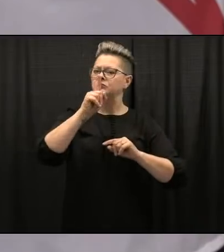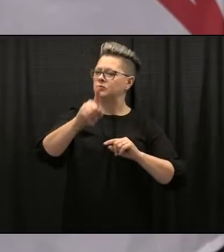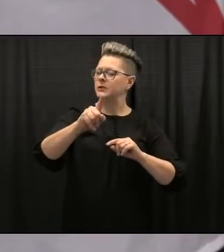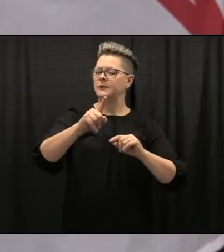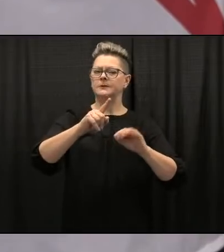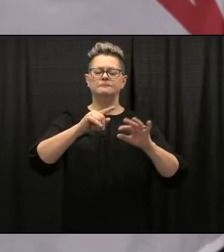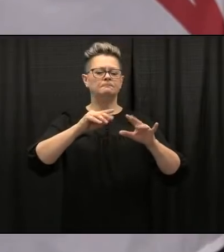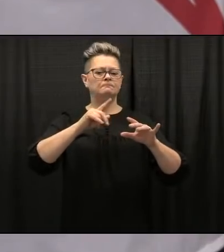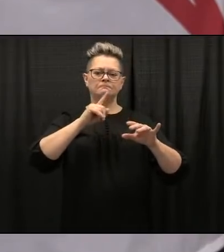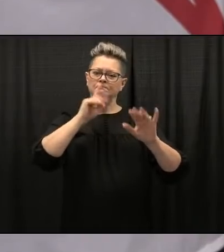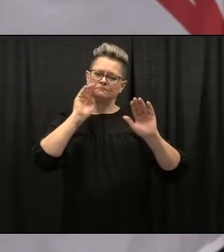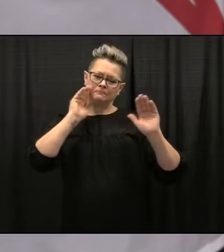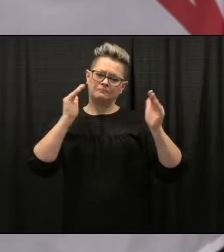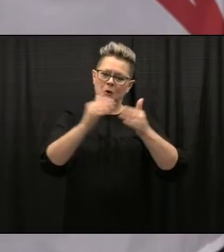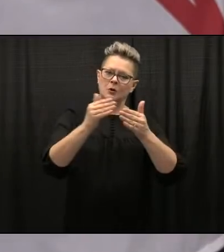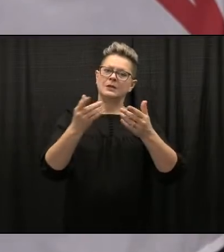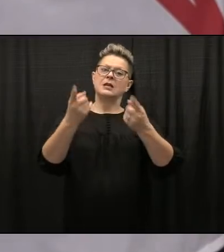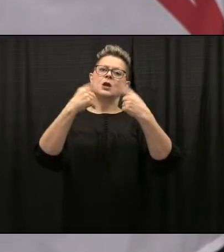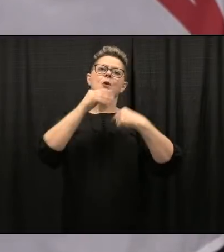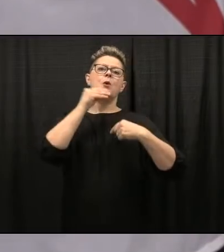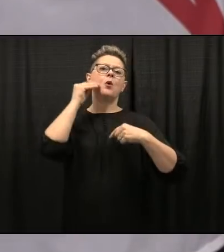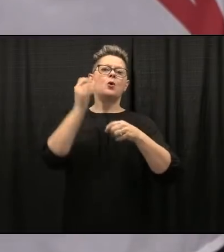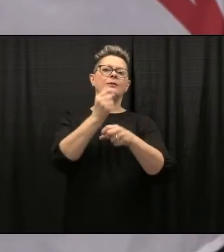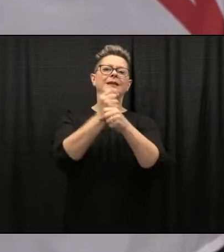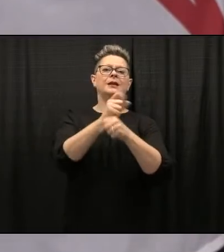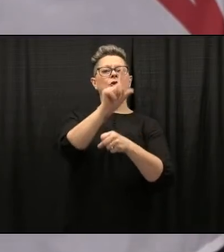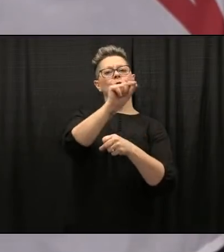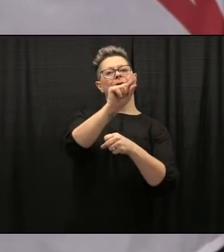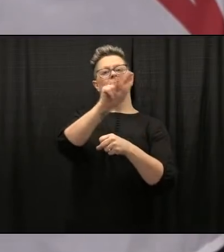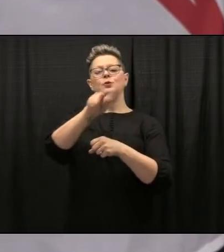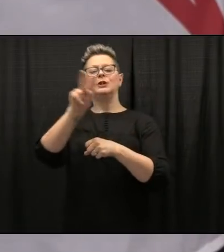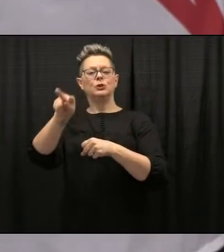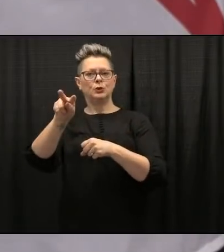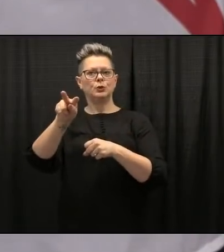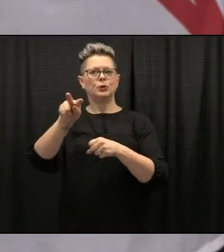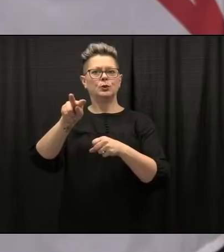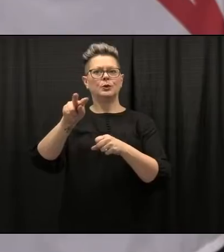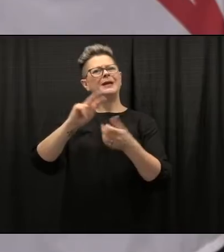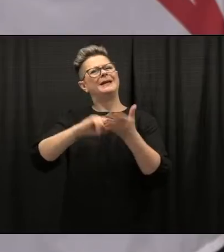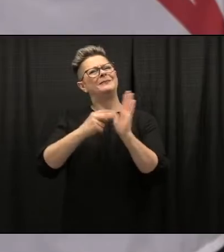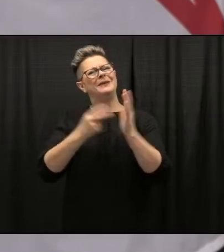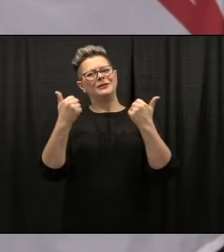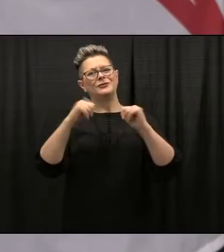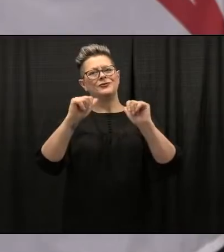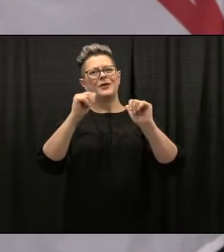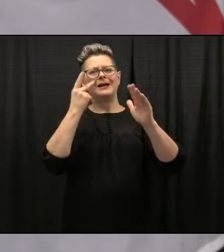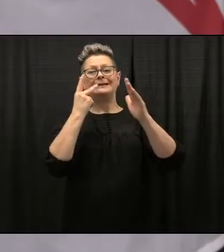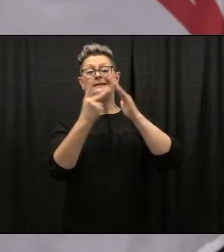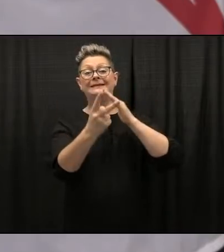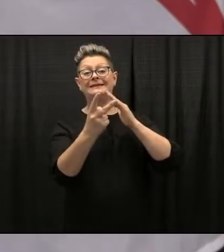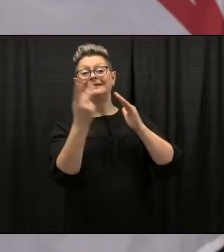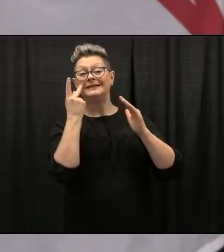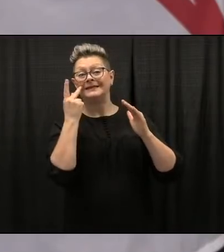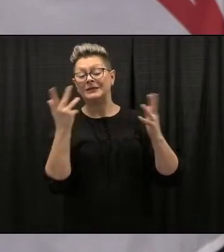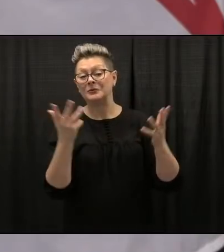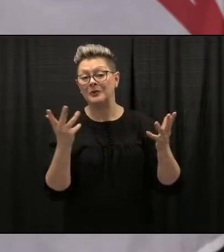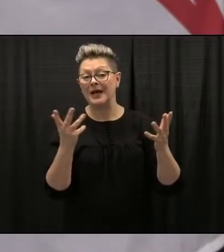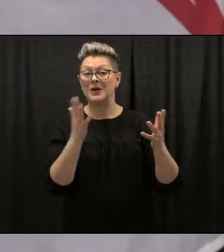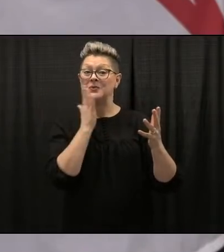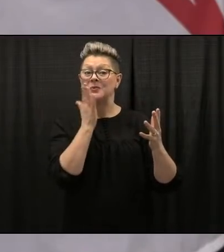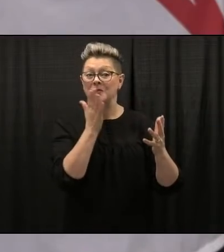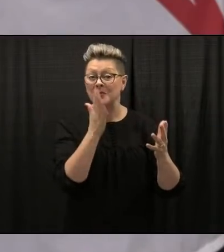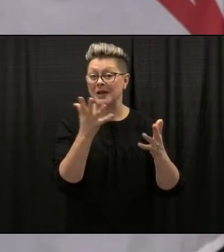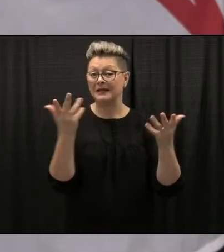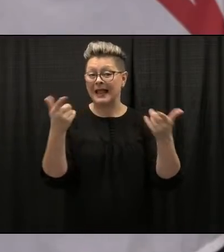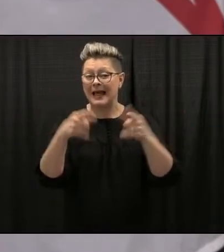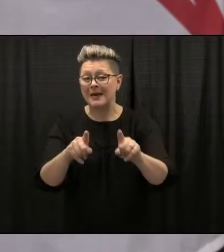with Come Home Year 2022. It's from the beginning we've said it's about trying to anticipate where the puck is going to be, not where the puck is. And I think